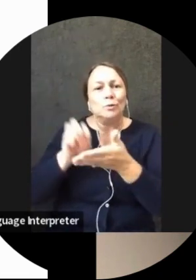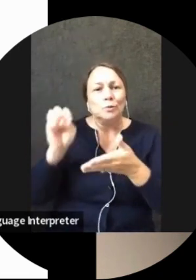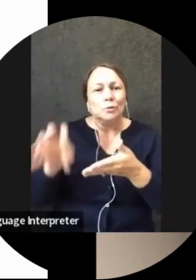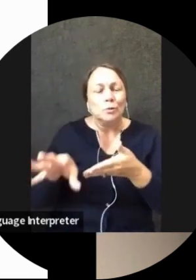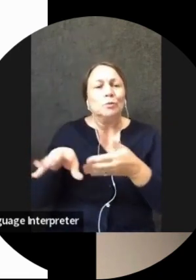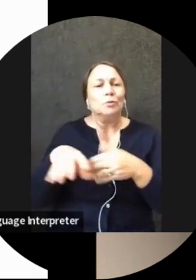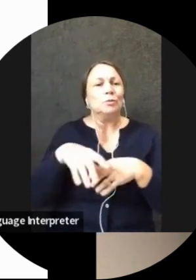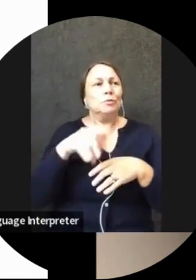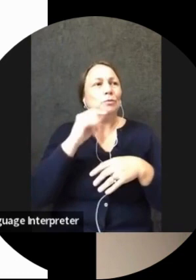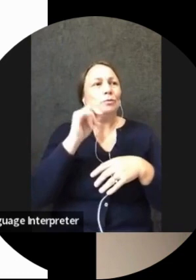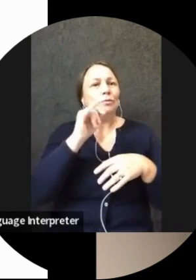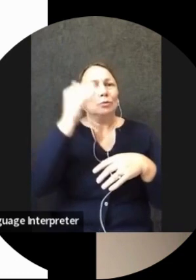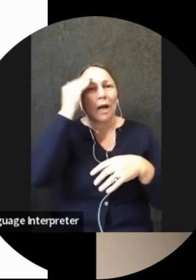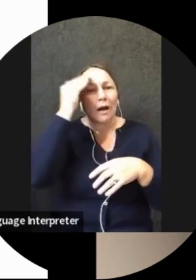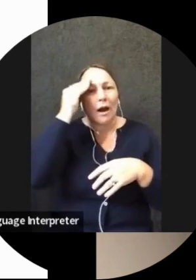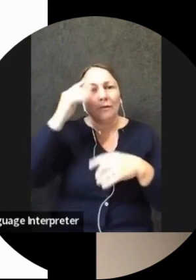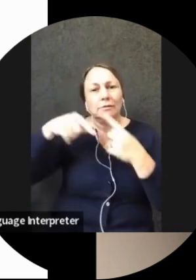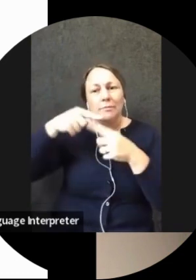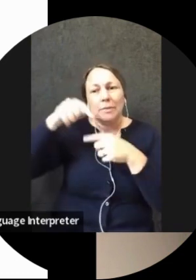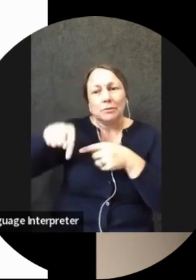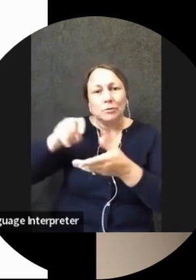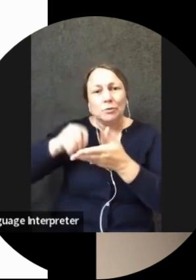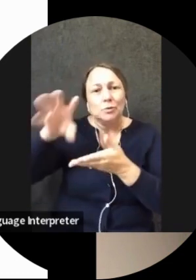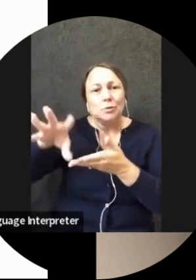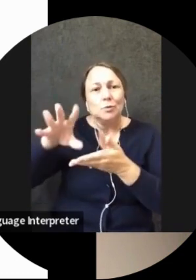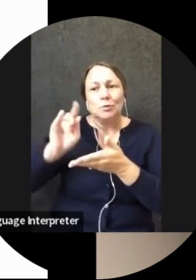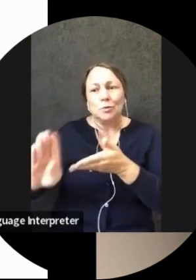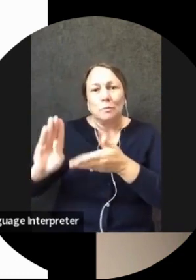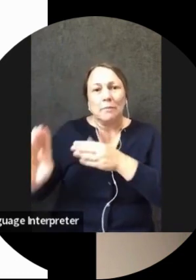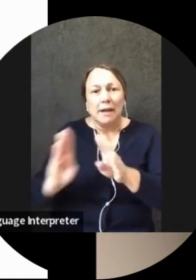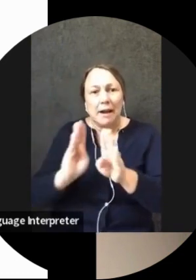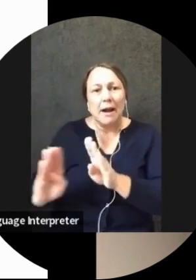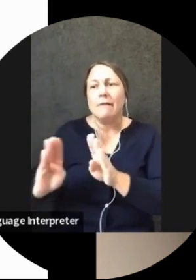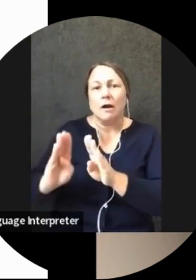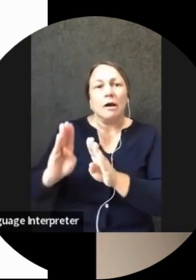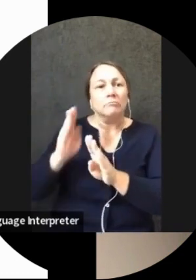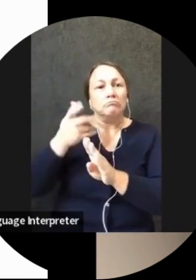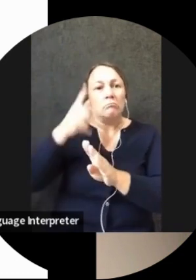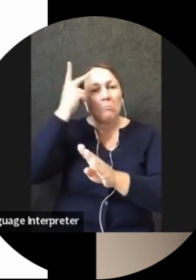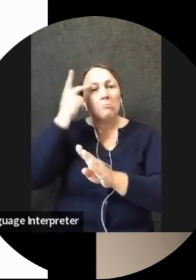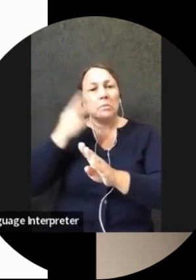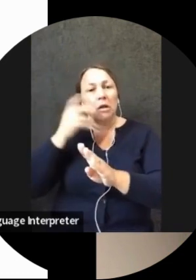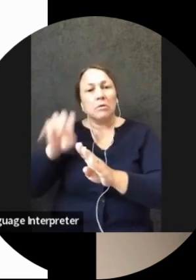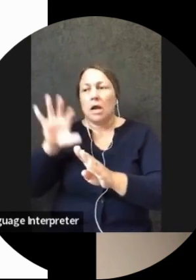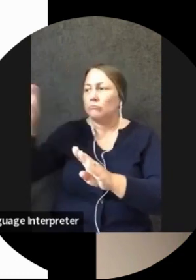who has knowledge of the student's behavior, the parent can bring that person to